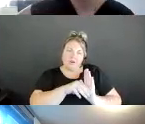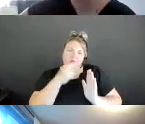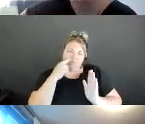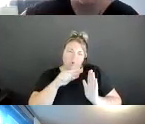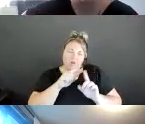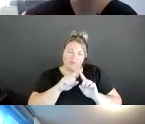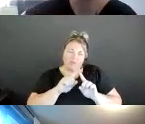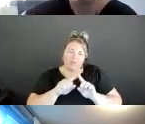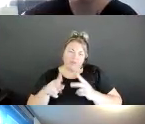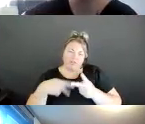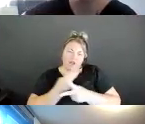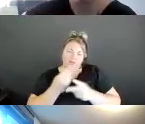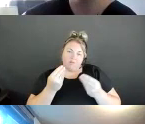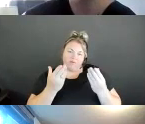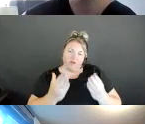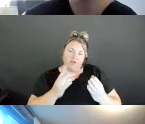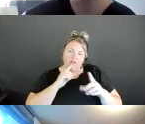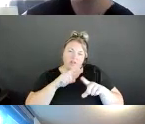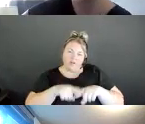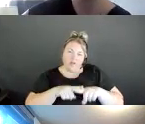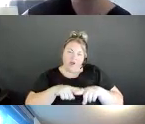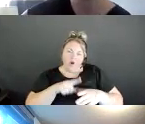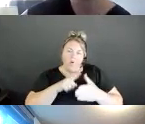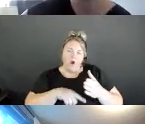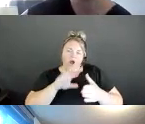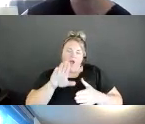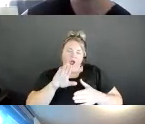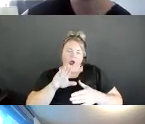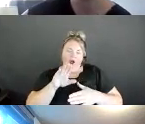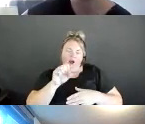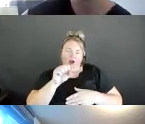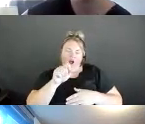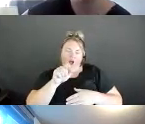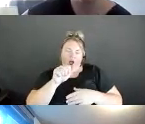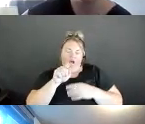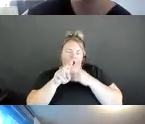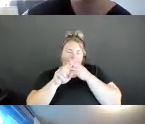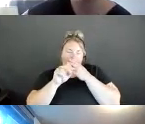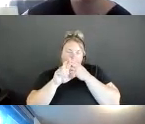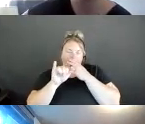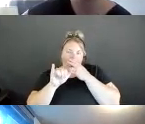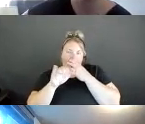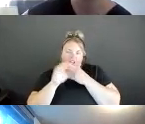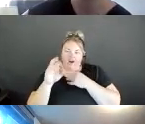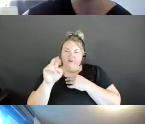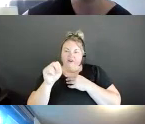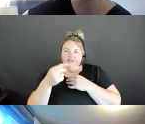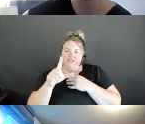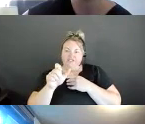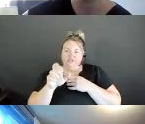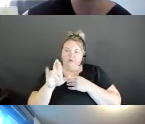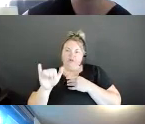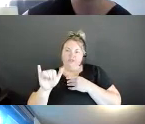different types of providers is based on what they're statutorily and regulatorily required to deliver.